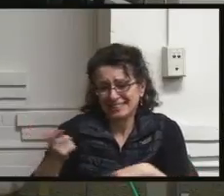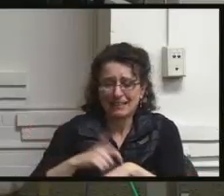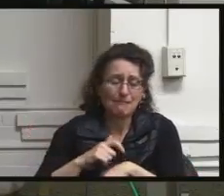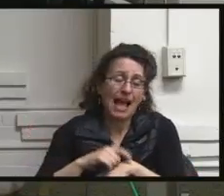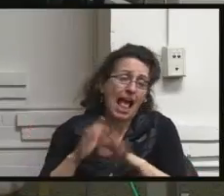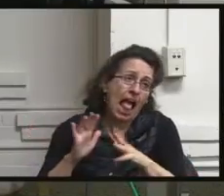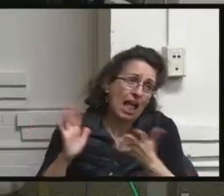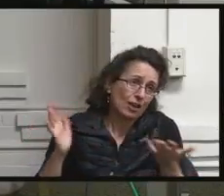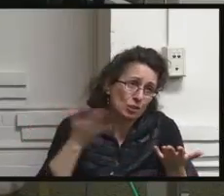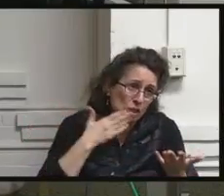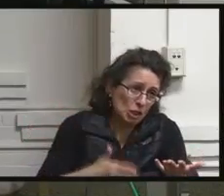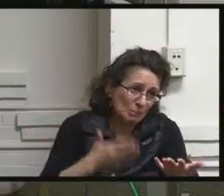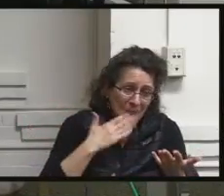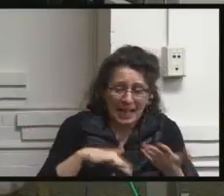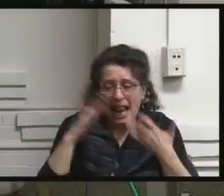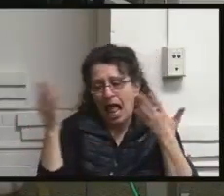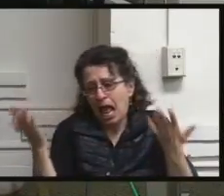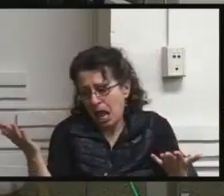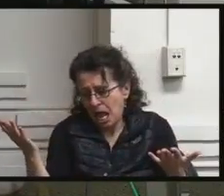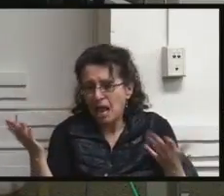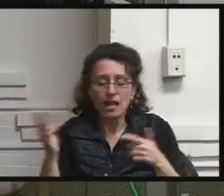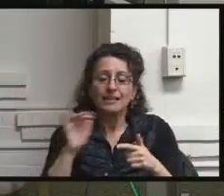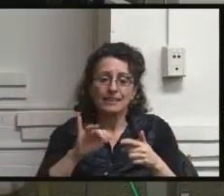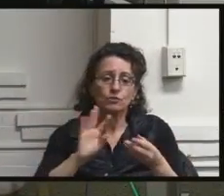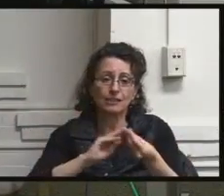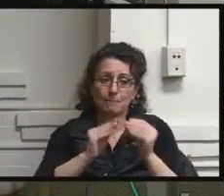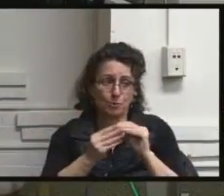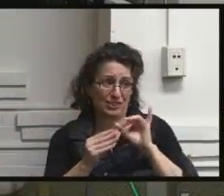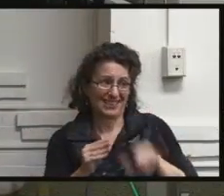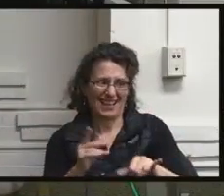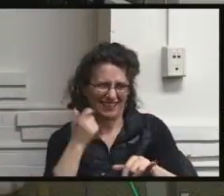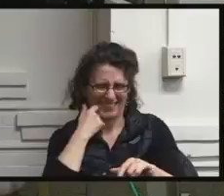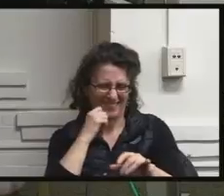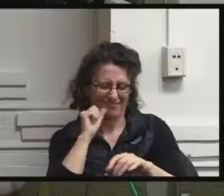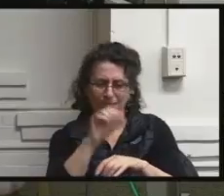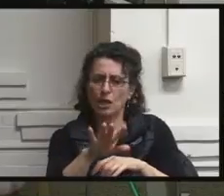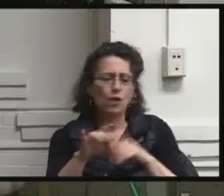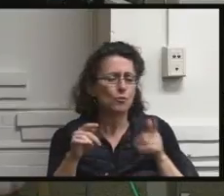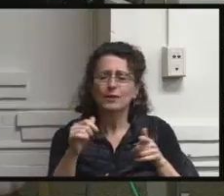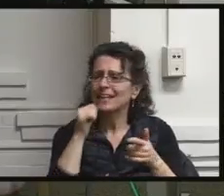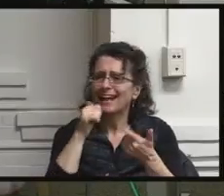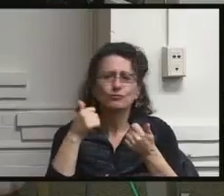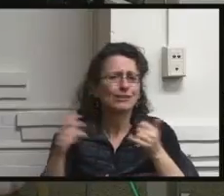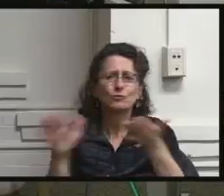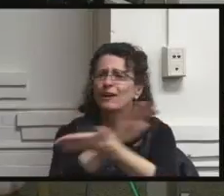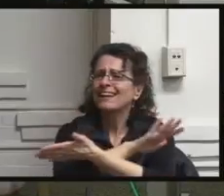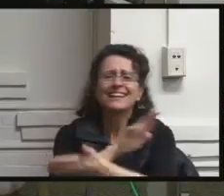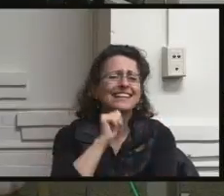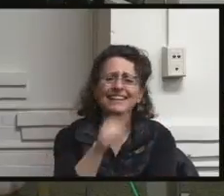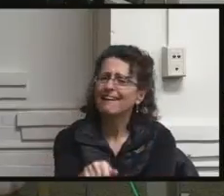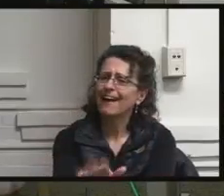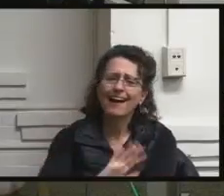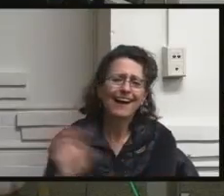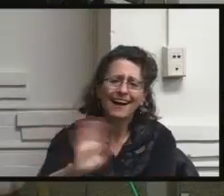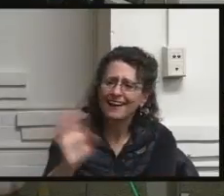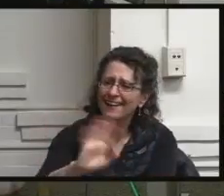or indifferent, that's what the numbers are. It's not like it's hocus pocus. You